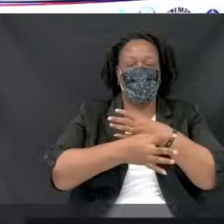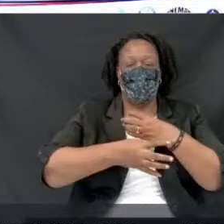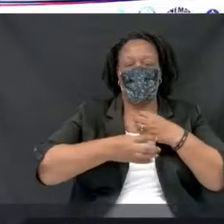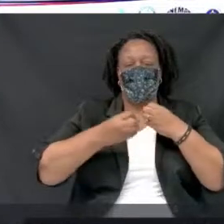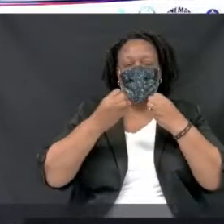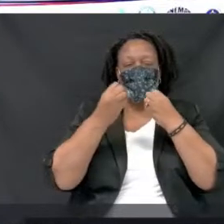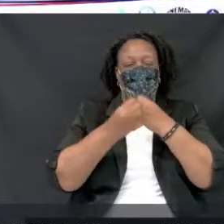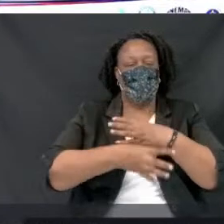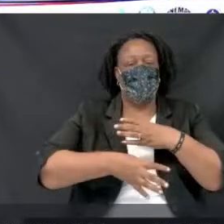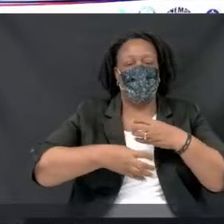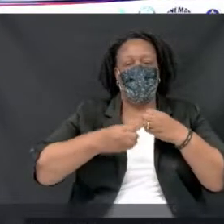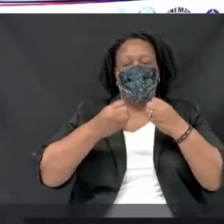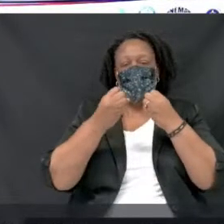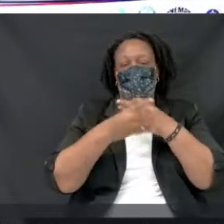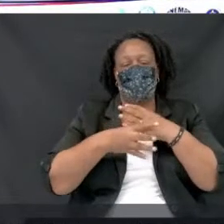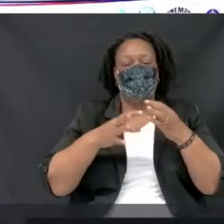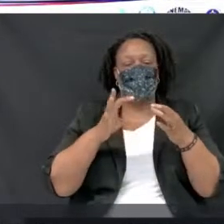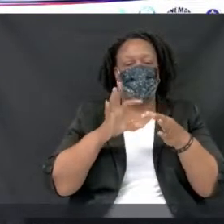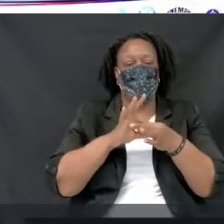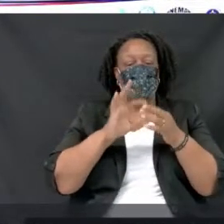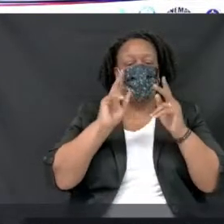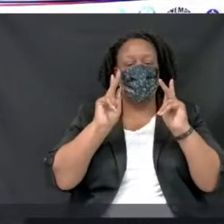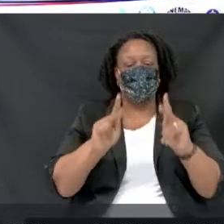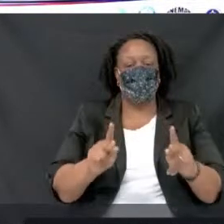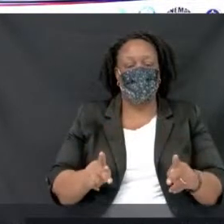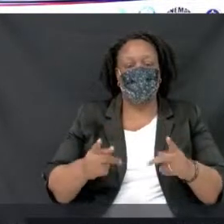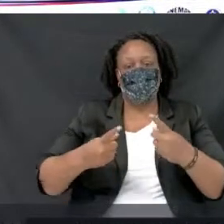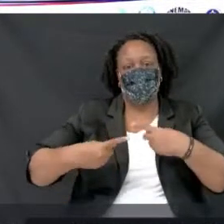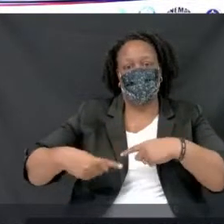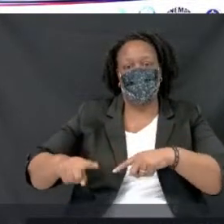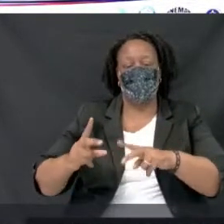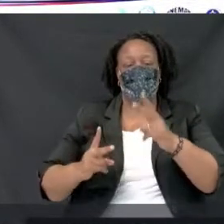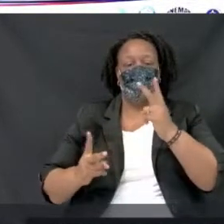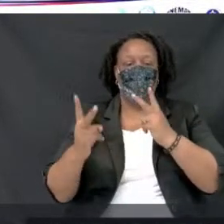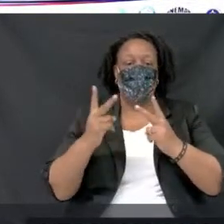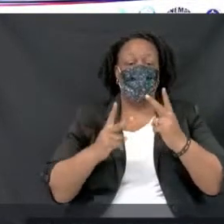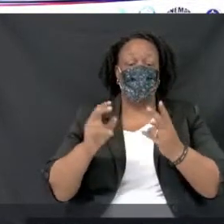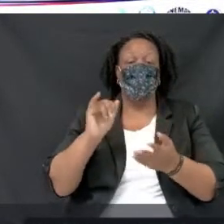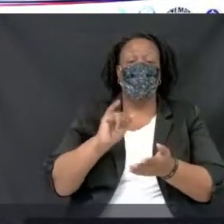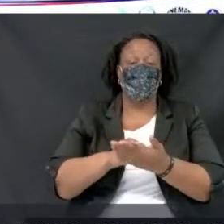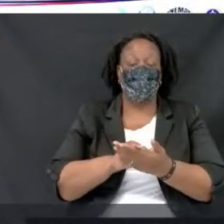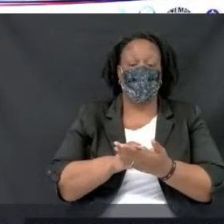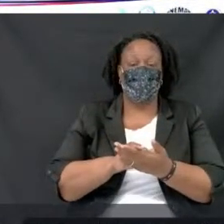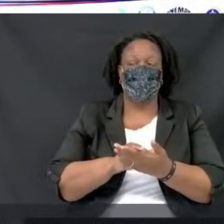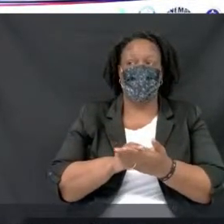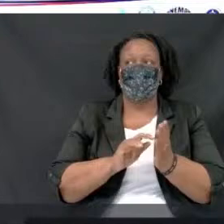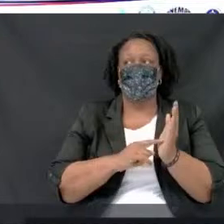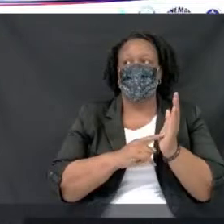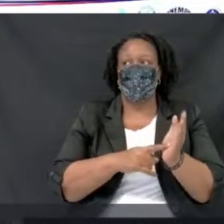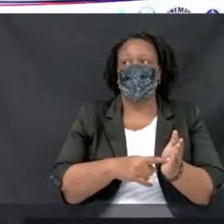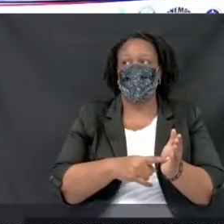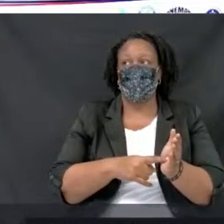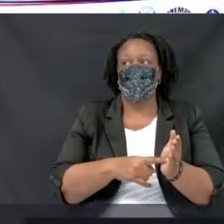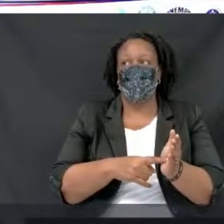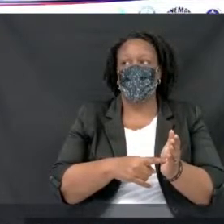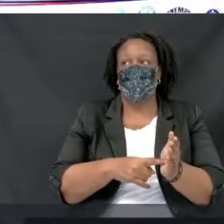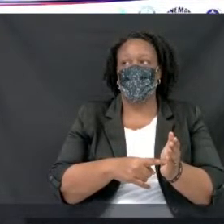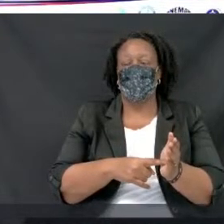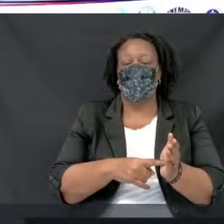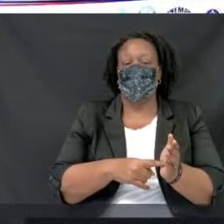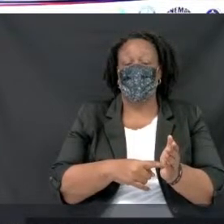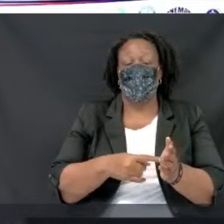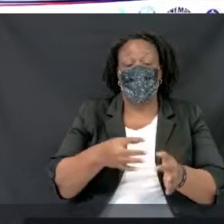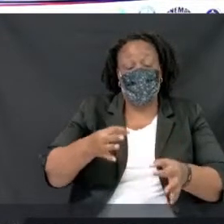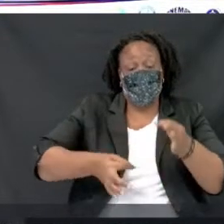already visited the Expo in Dubai. In order to attend that